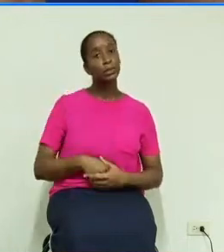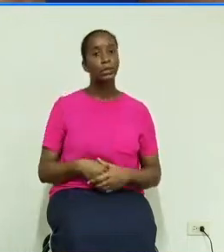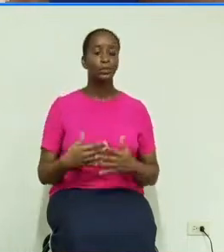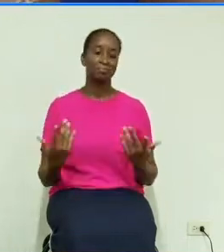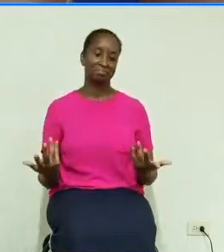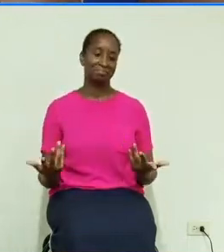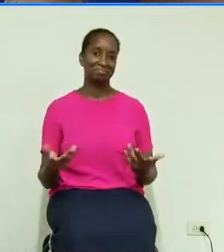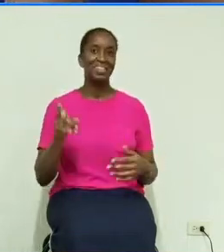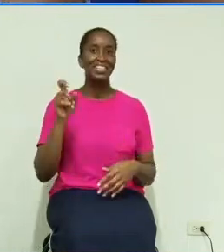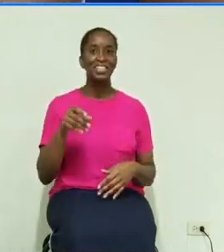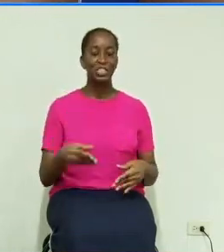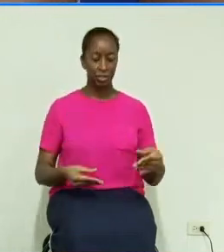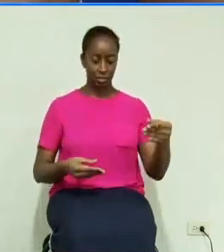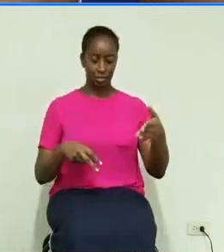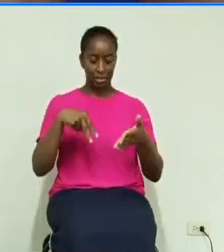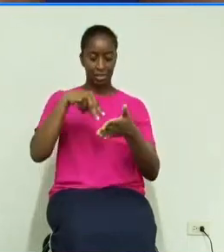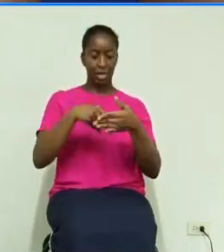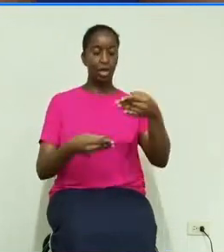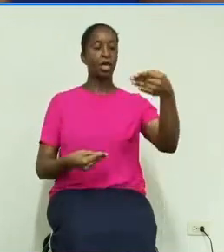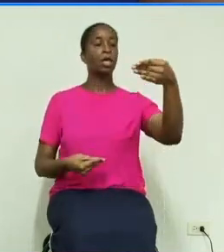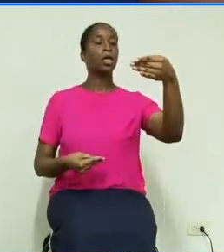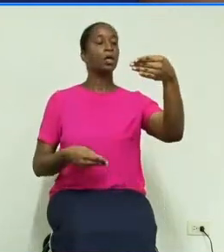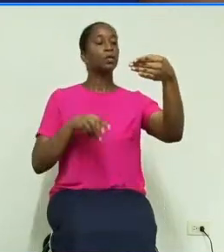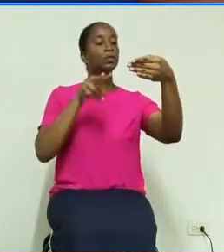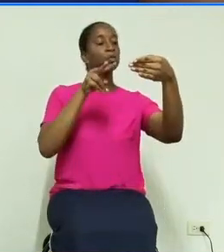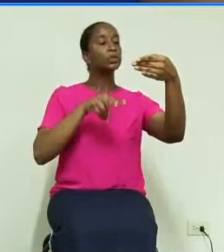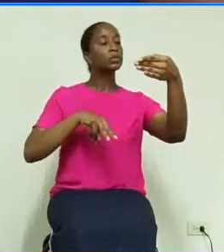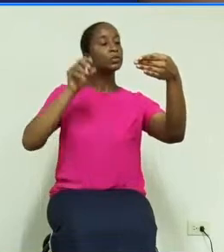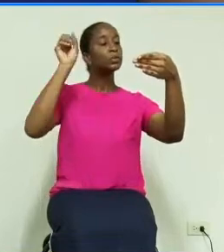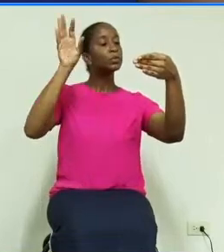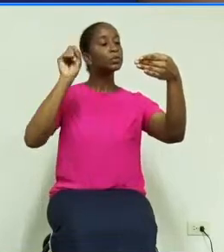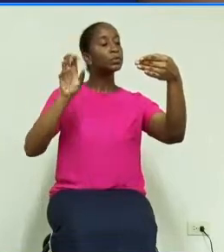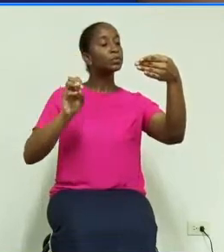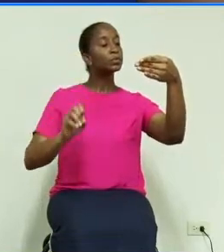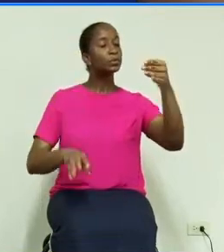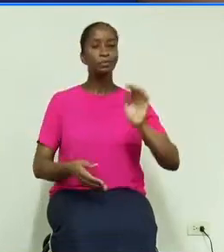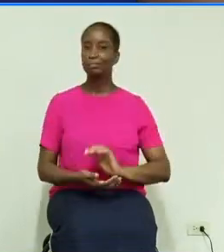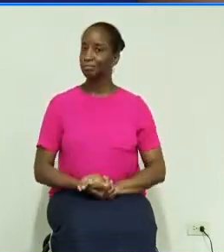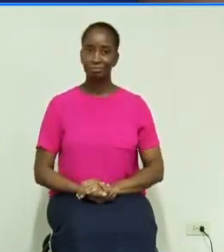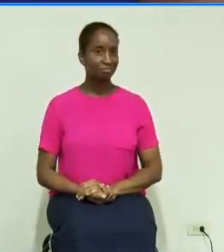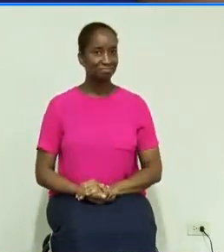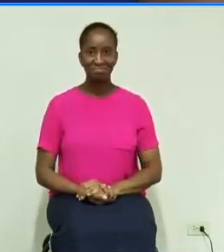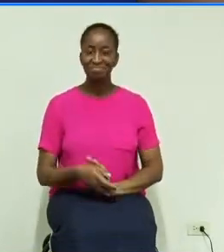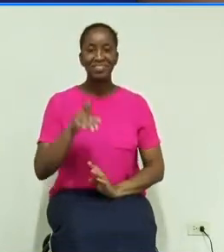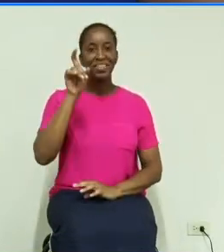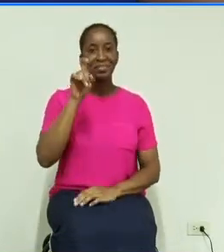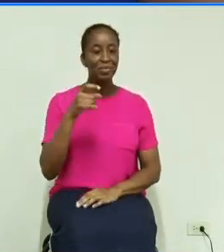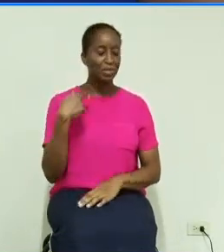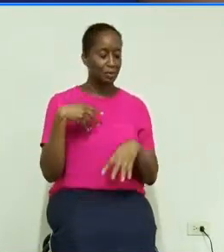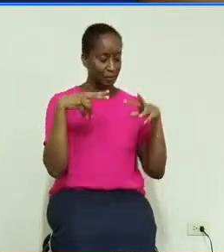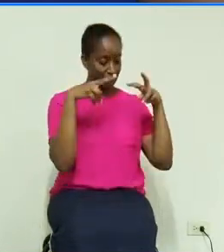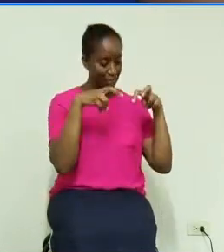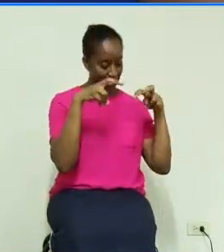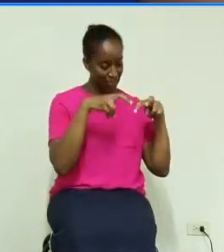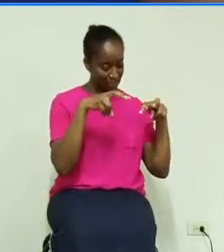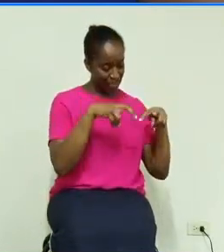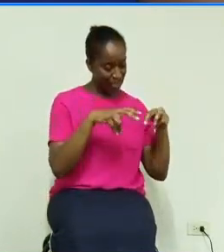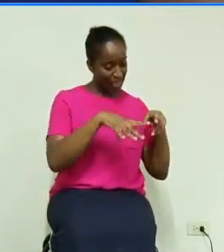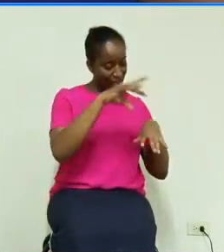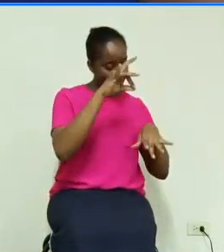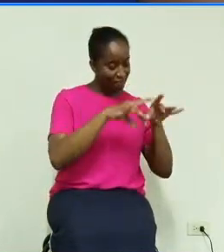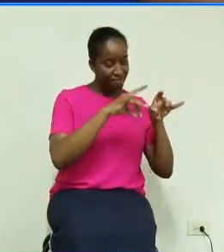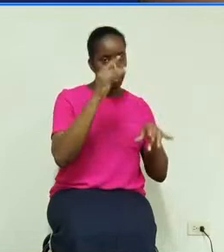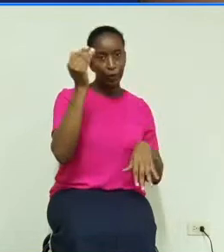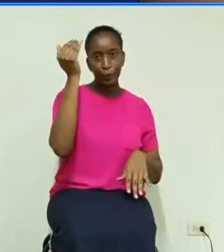speeches. Right? But we have to have research. Who wants to sit down and listen to me stand up there and go on and on and on about